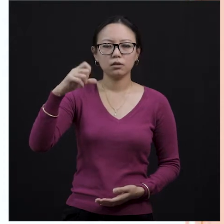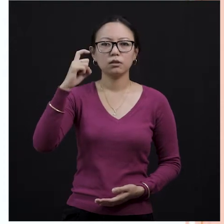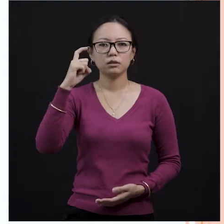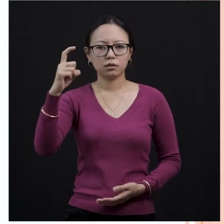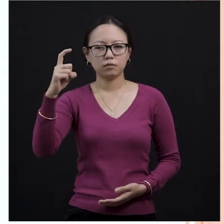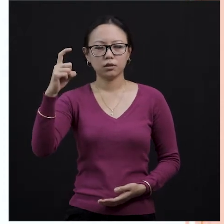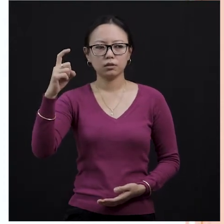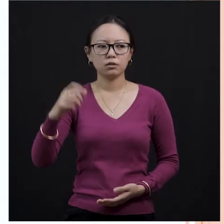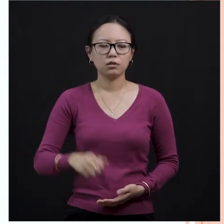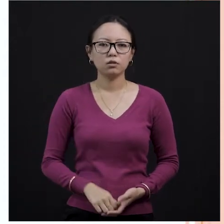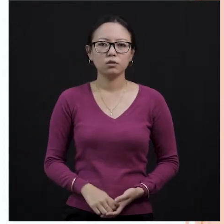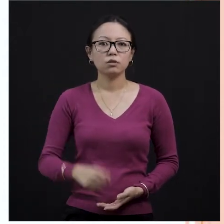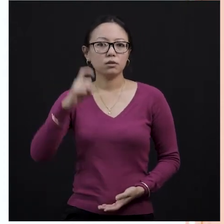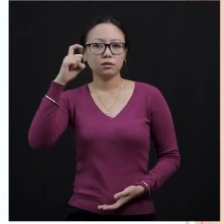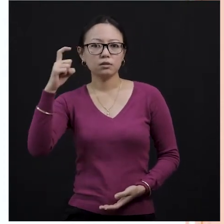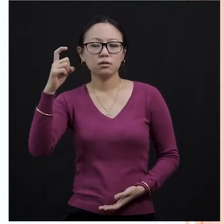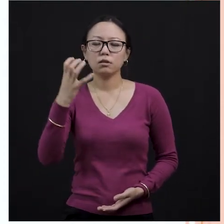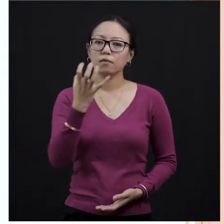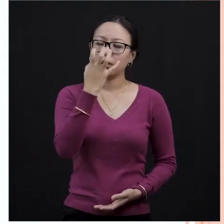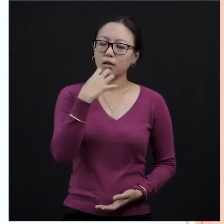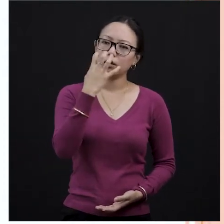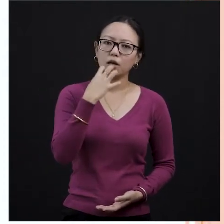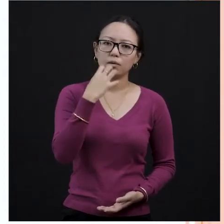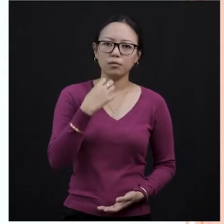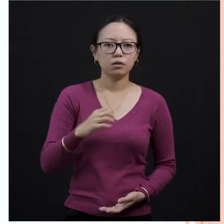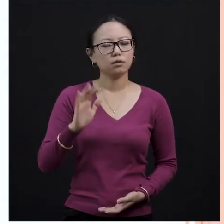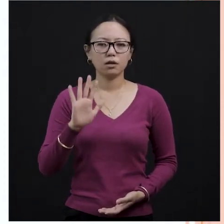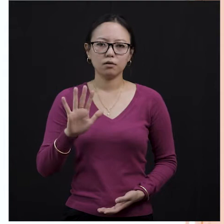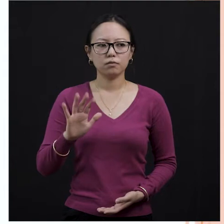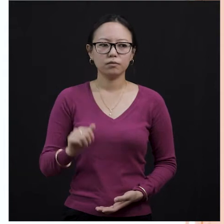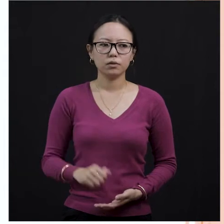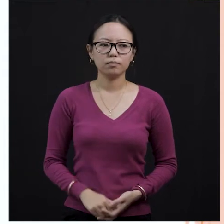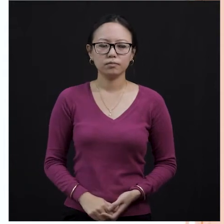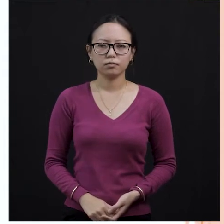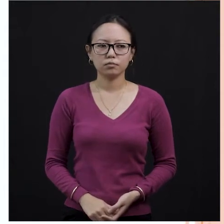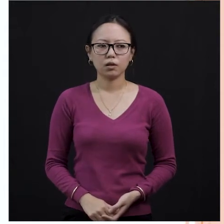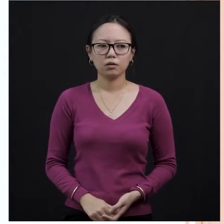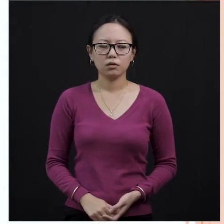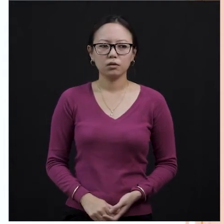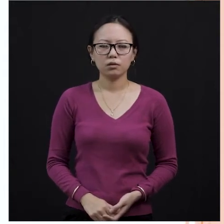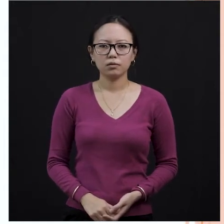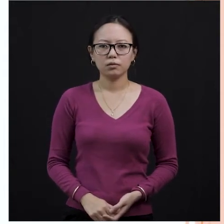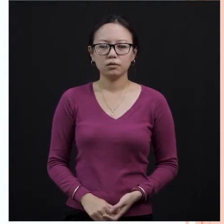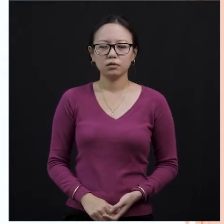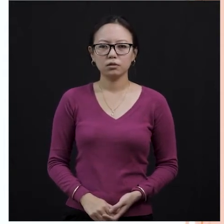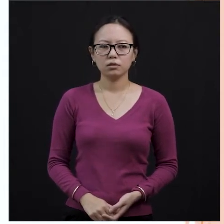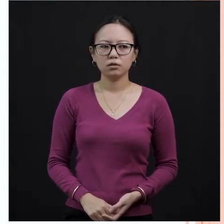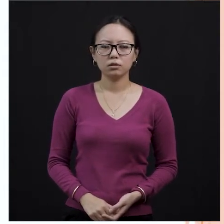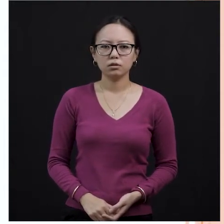6, 7. So total we have 7 apples. So